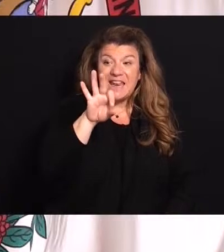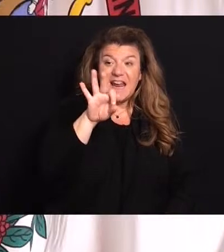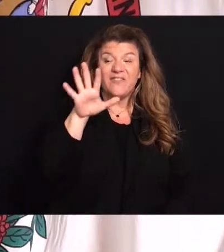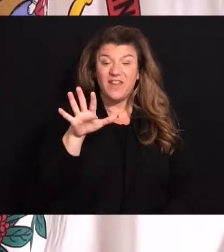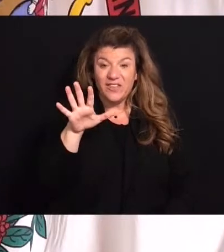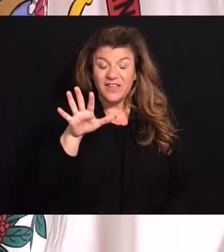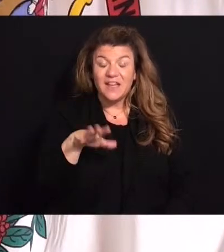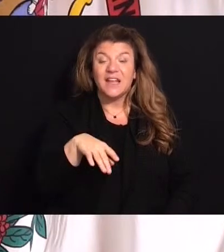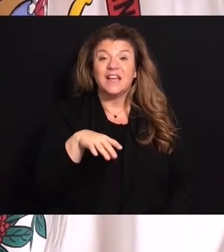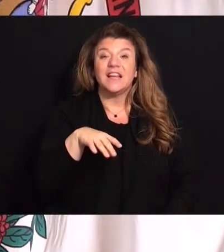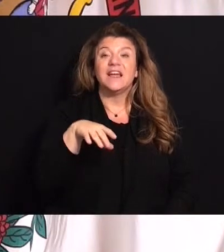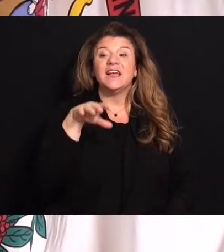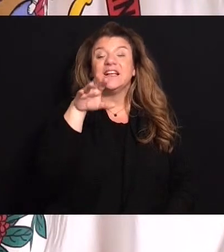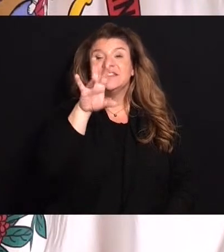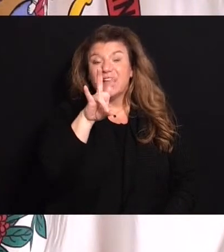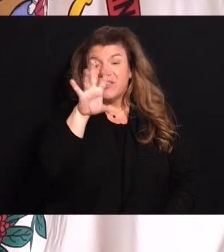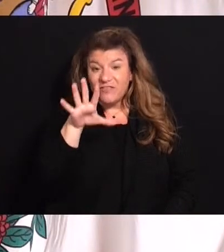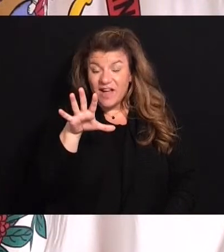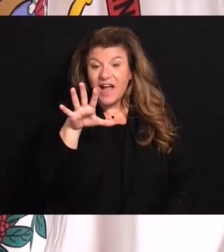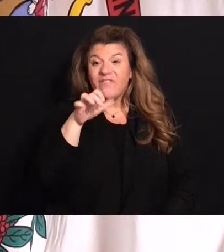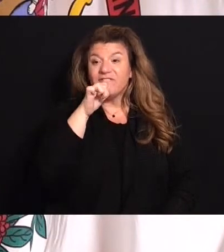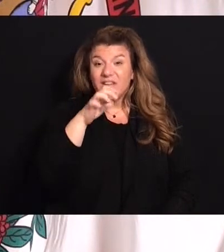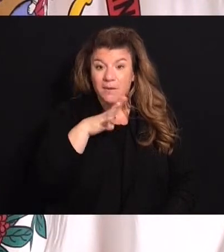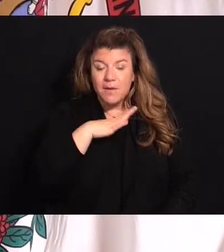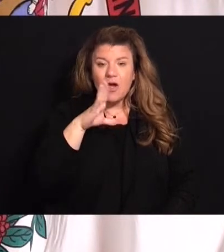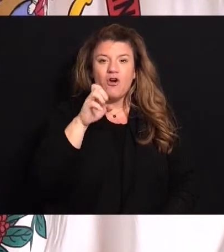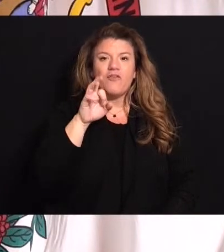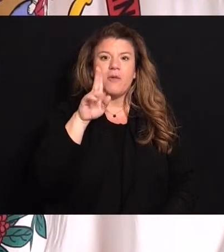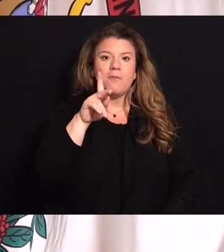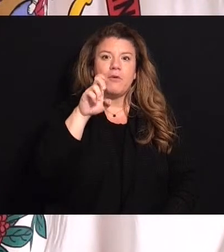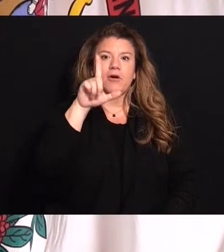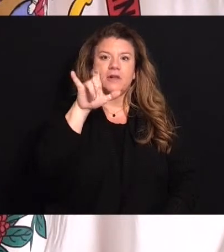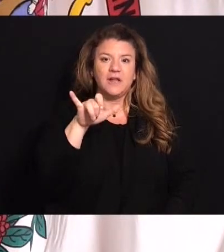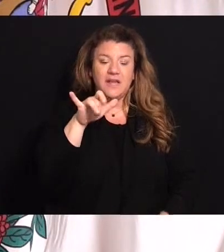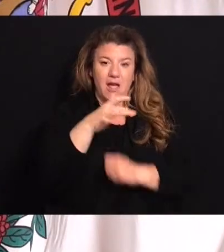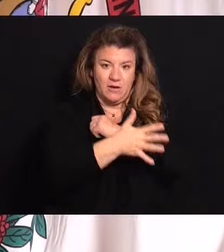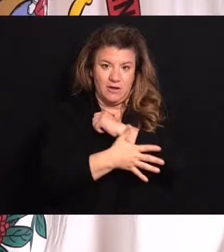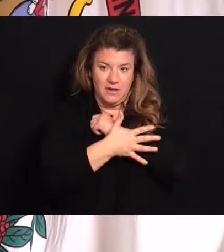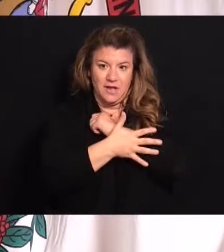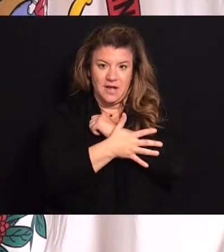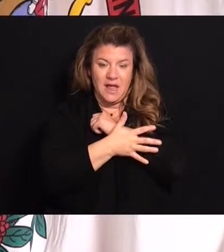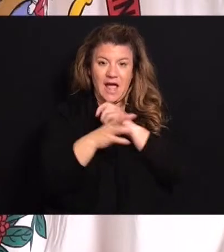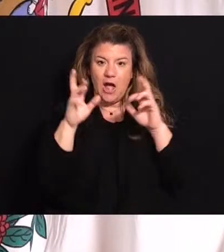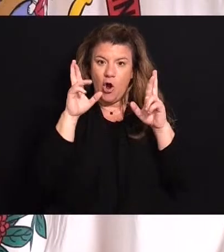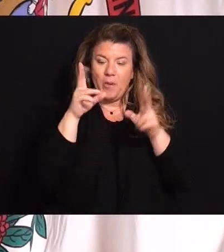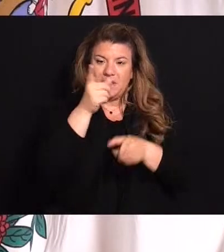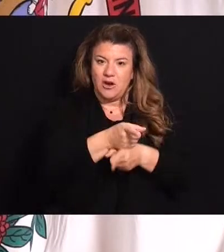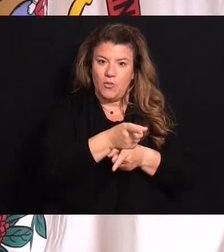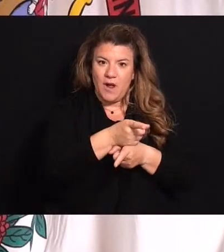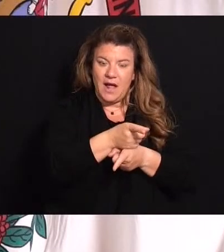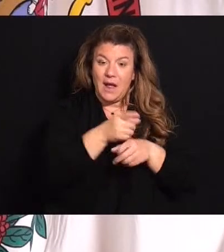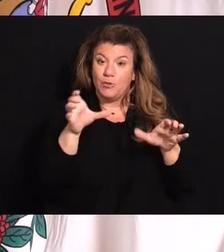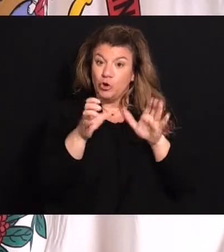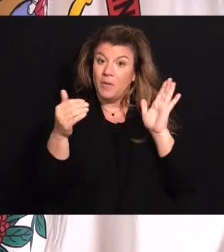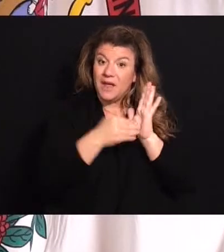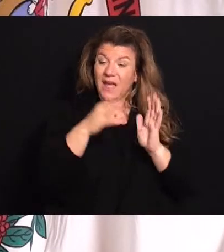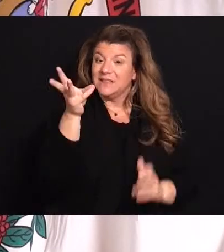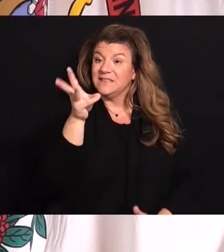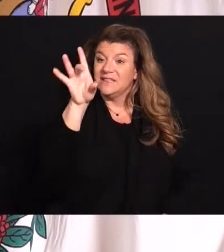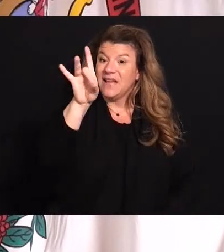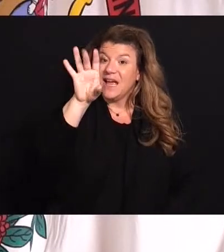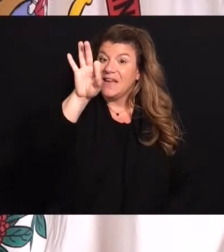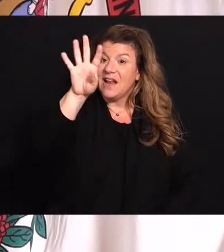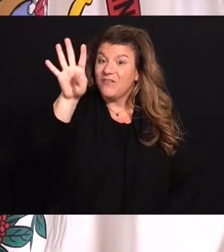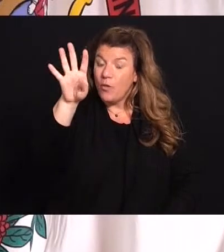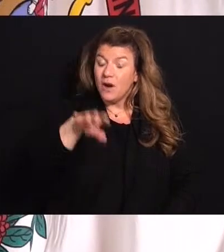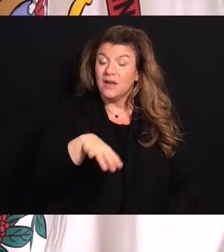6,895th death is a 75-year-old female from Berkeley County. I hope I said that right on the first one. I'm going to do them again. The 6,894th